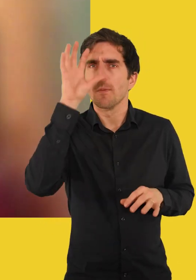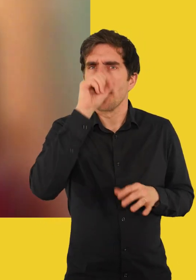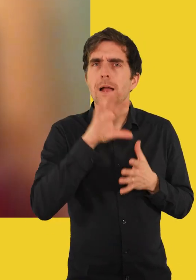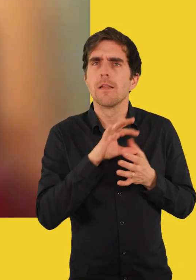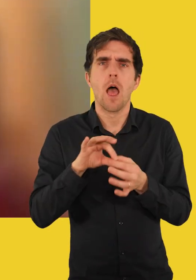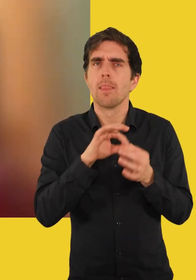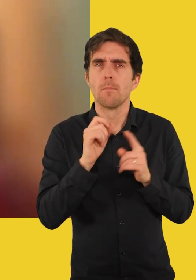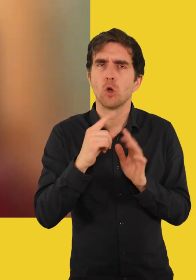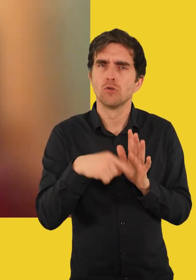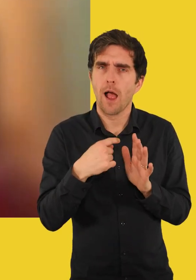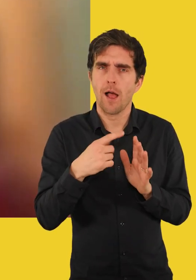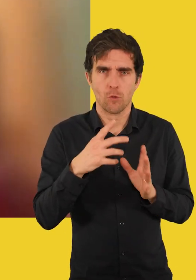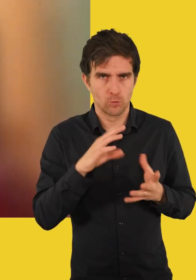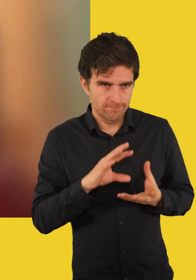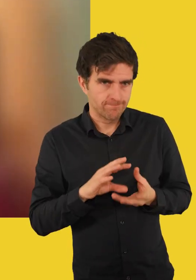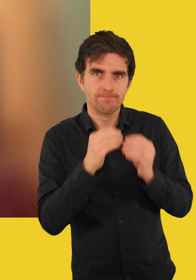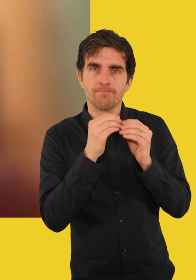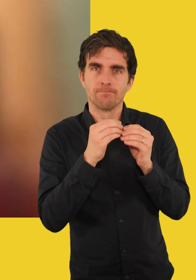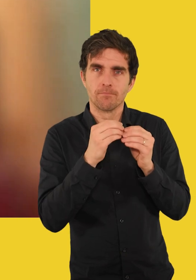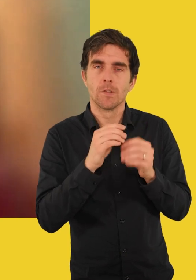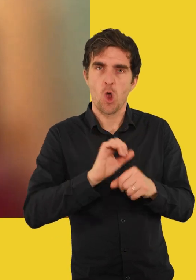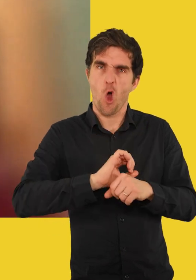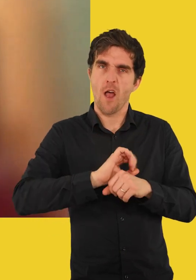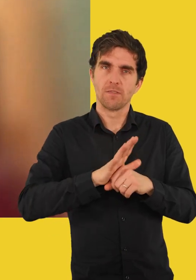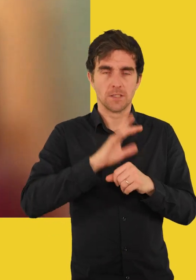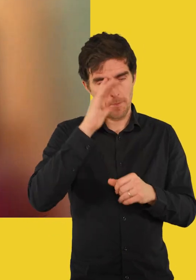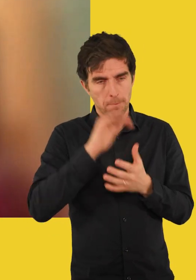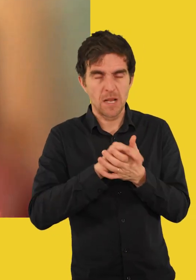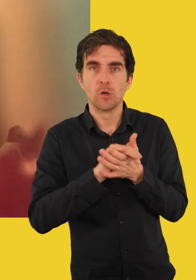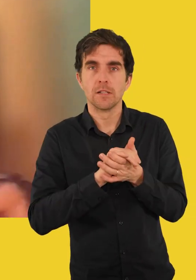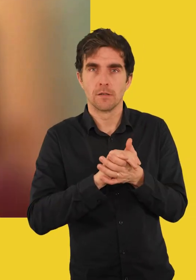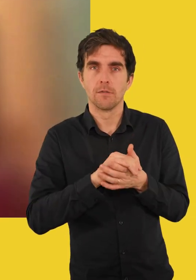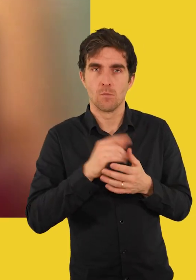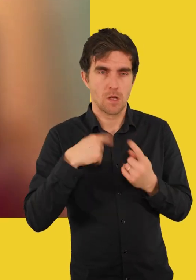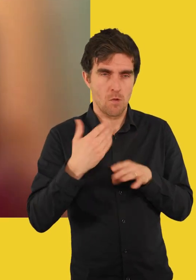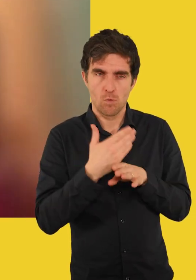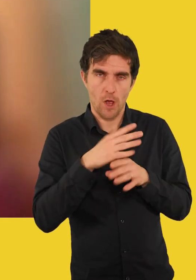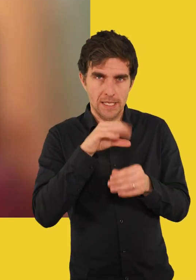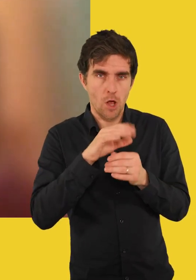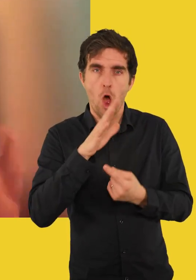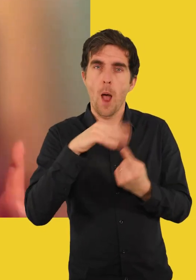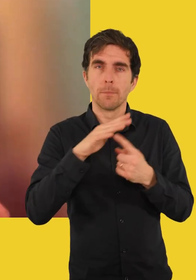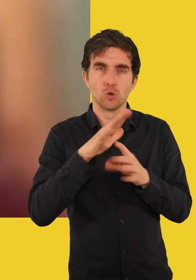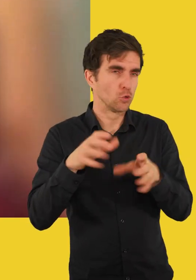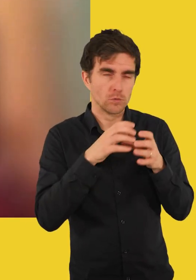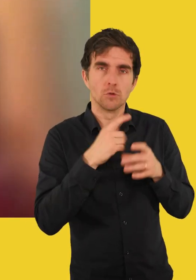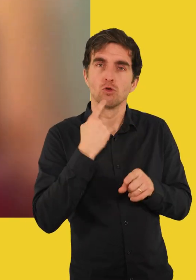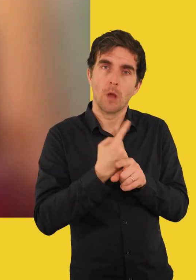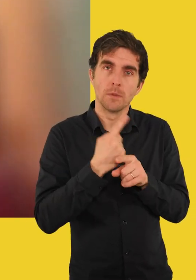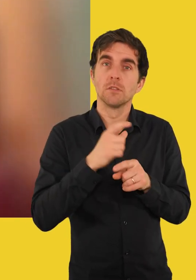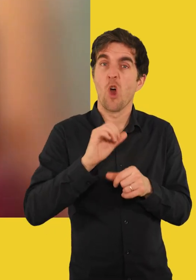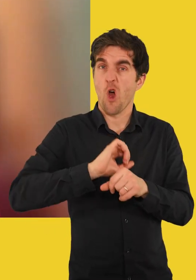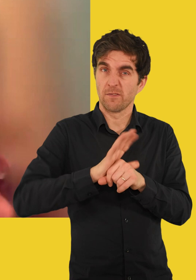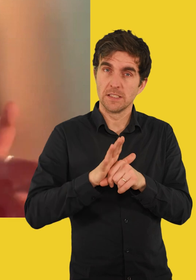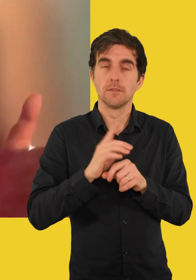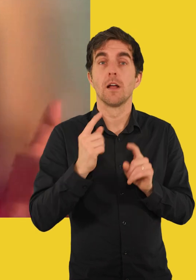Remembering Together project, where we were designing a COVID memorial. So we were working with the community groups and talking about COVID. And at